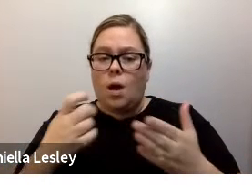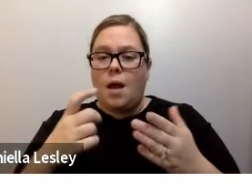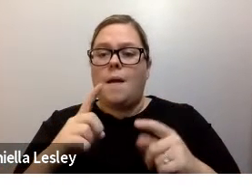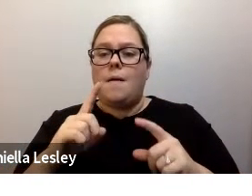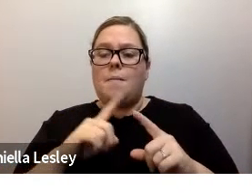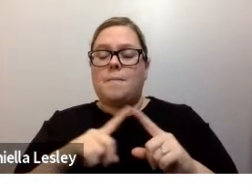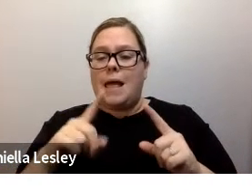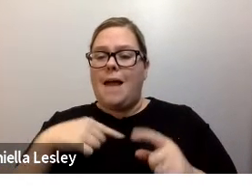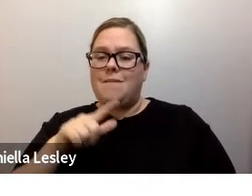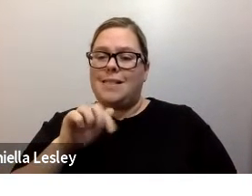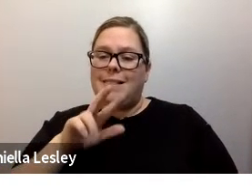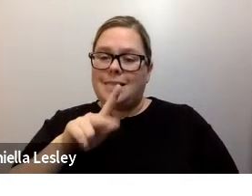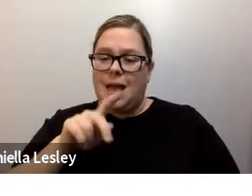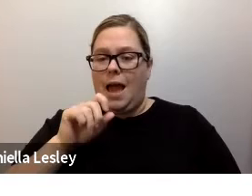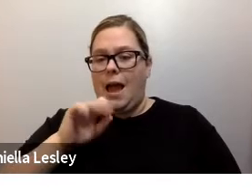financially